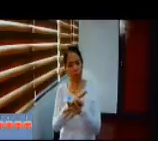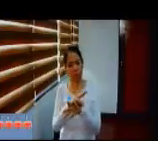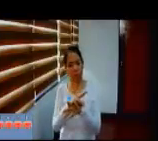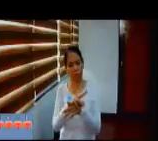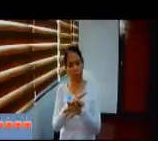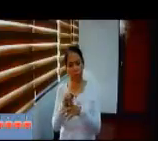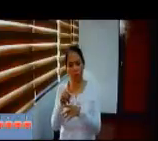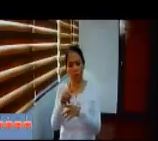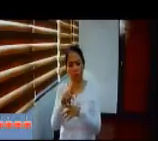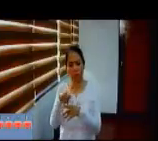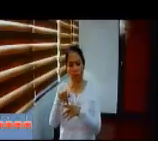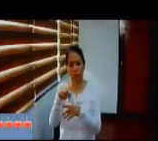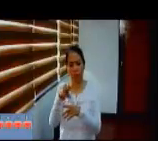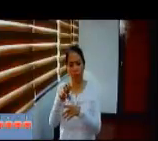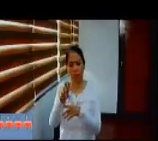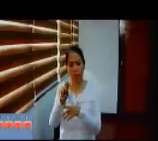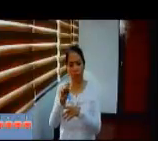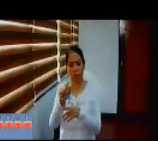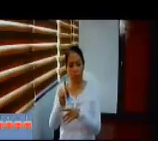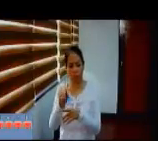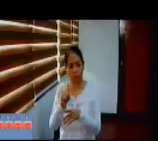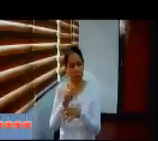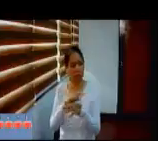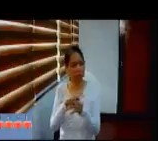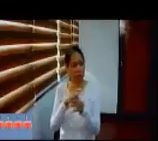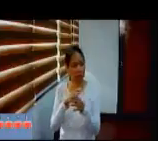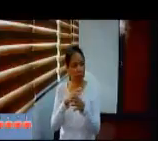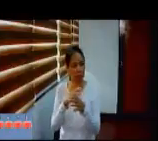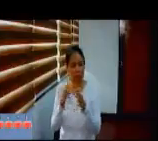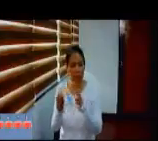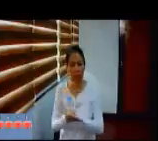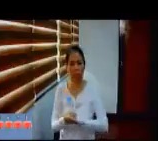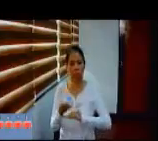more effective and more efficient pests,